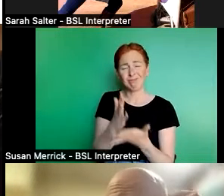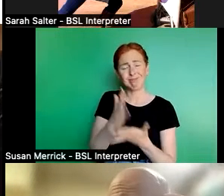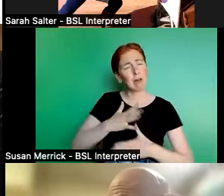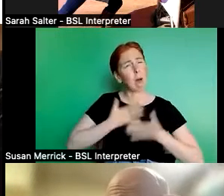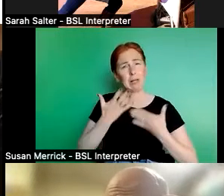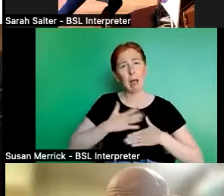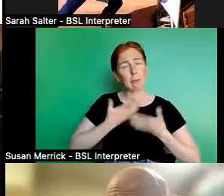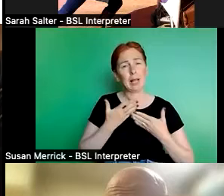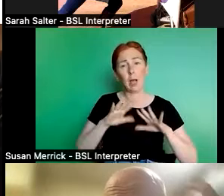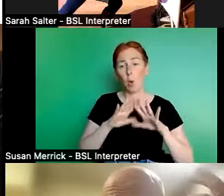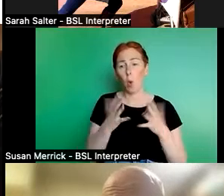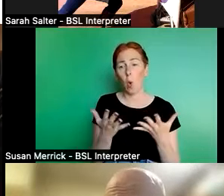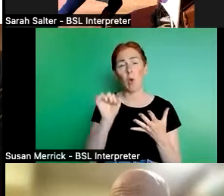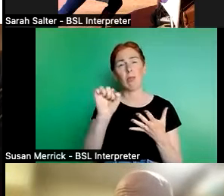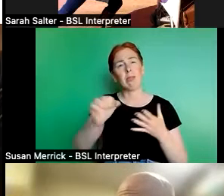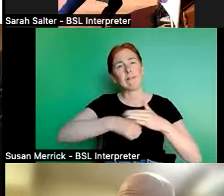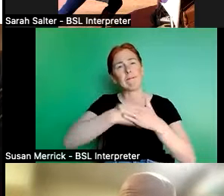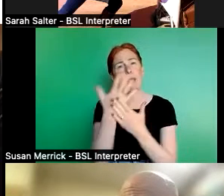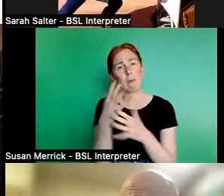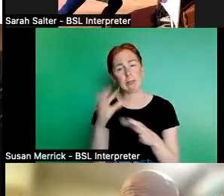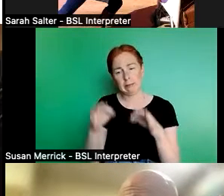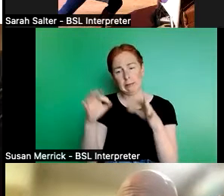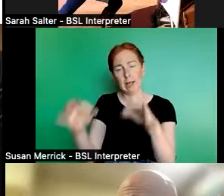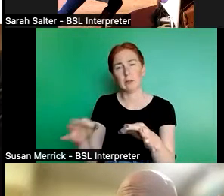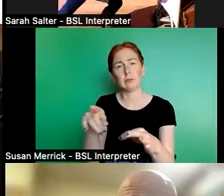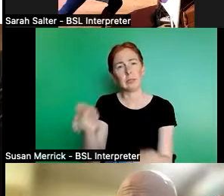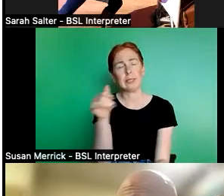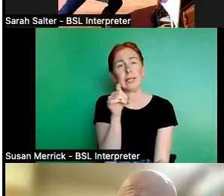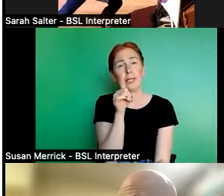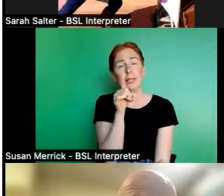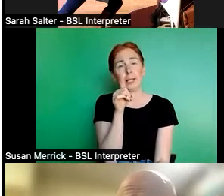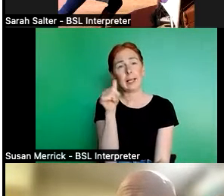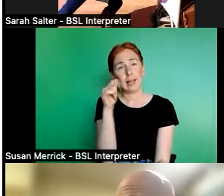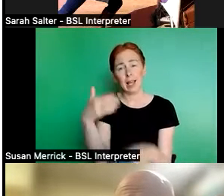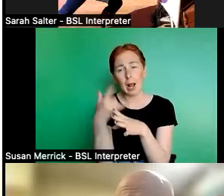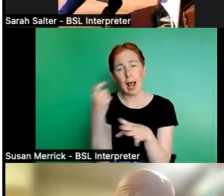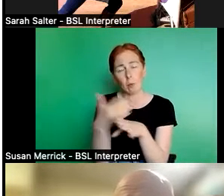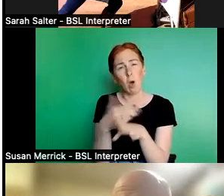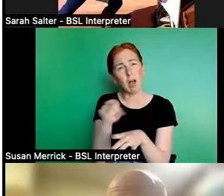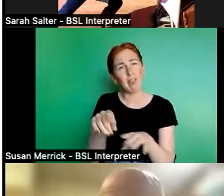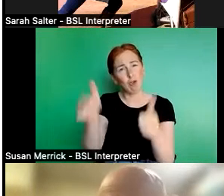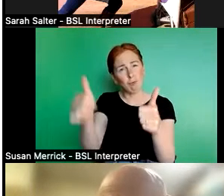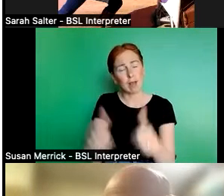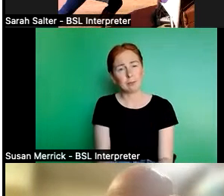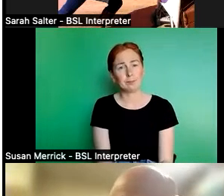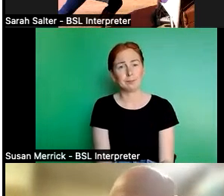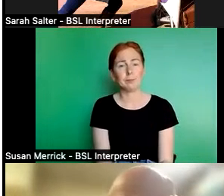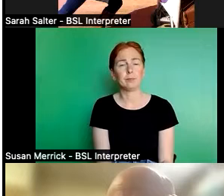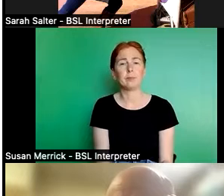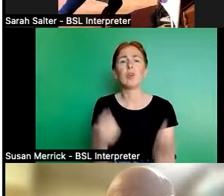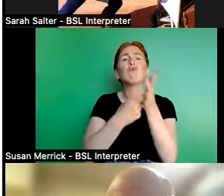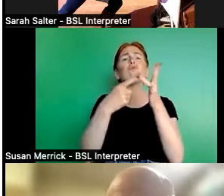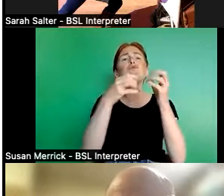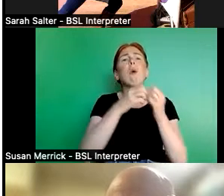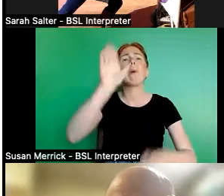useful information from that to be able to provide a diagnosis. Rob, it's Chloe Joyner of Hi, Chloe. UsherKids UK here. Hi, just a question